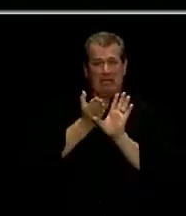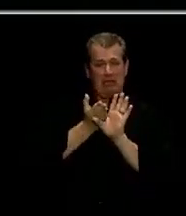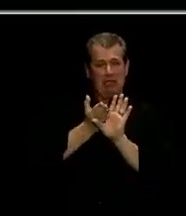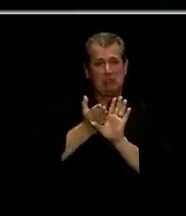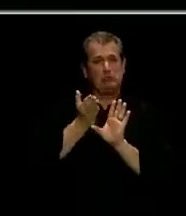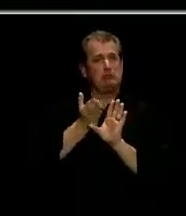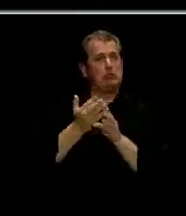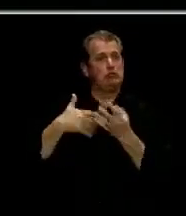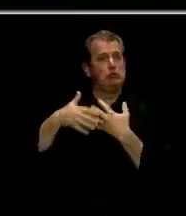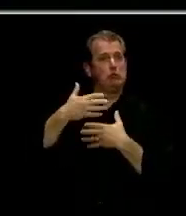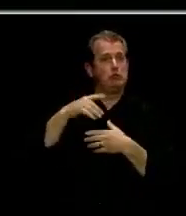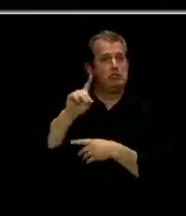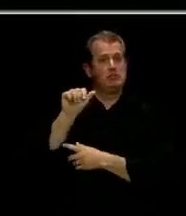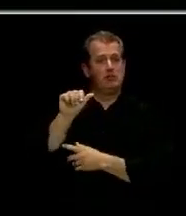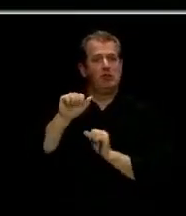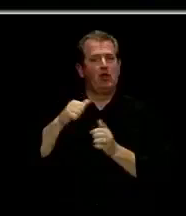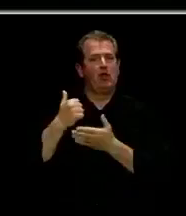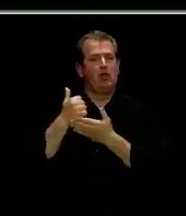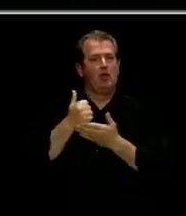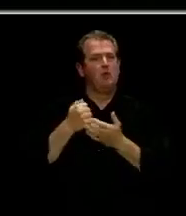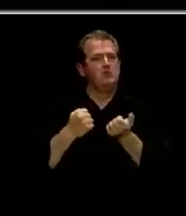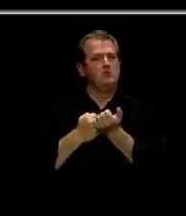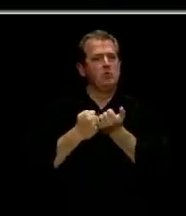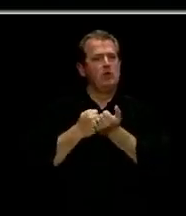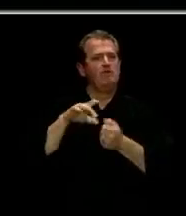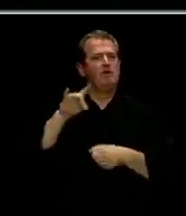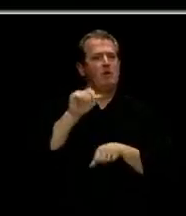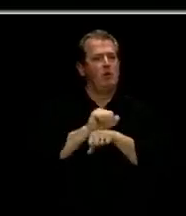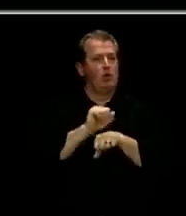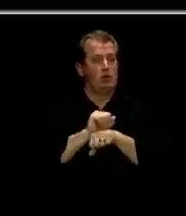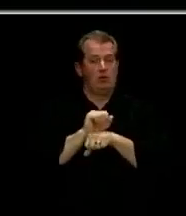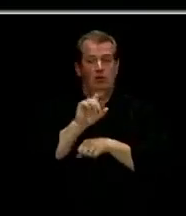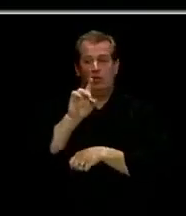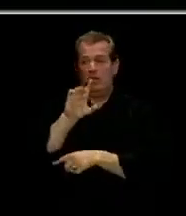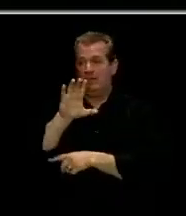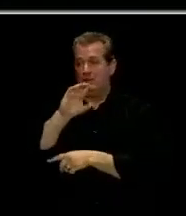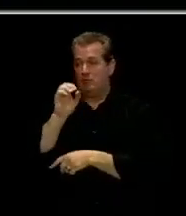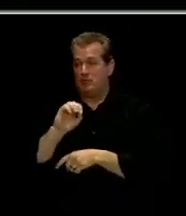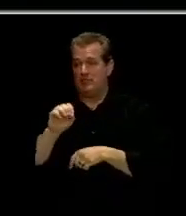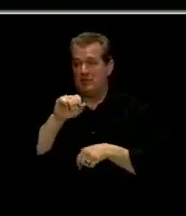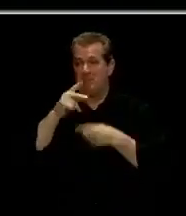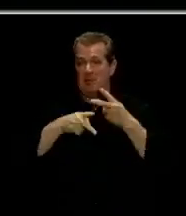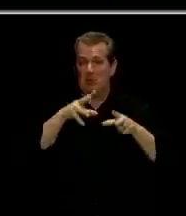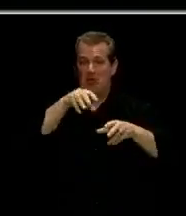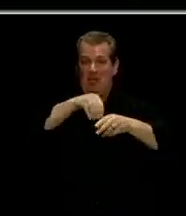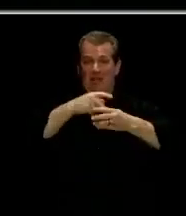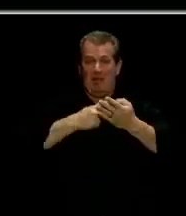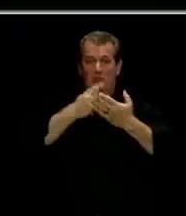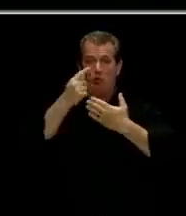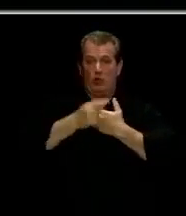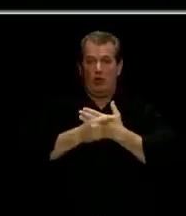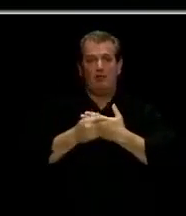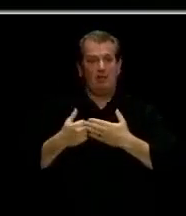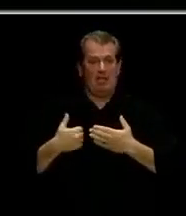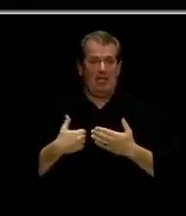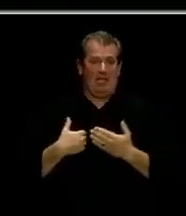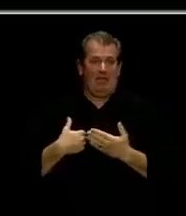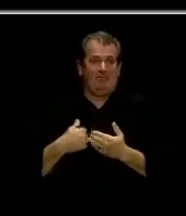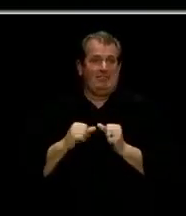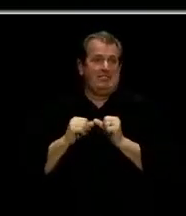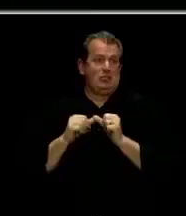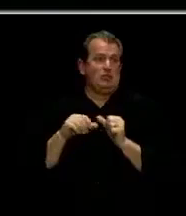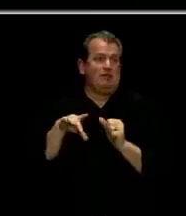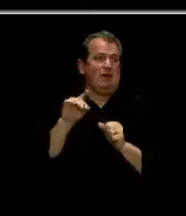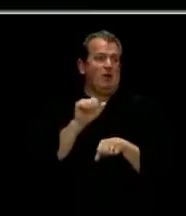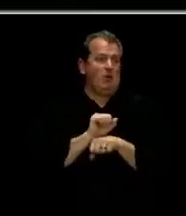psychosocial disability in supported employment. 85% of the folks in that program have sustained employment